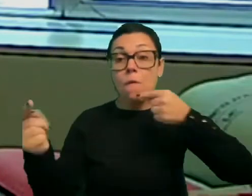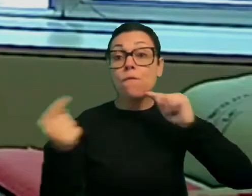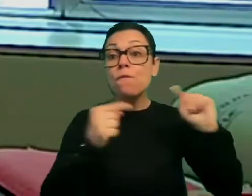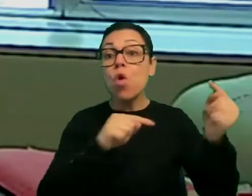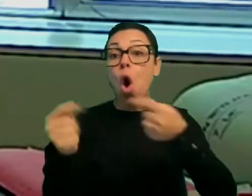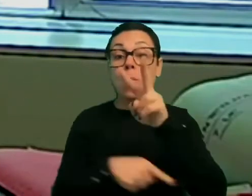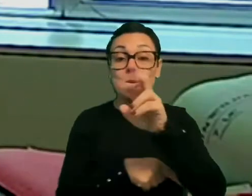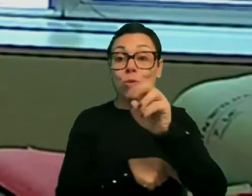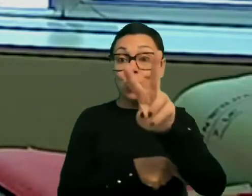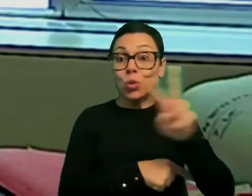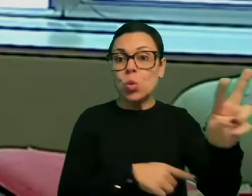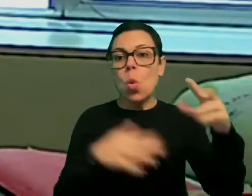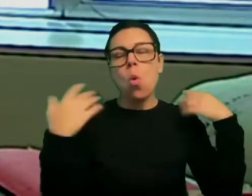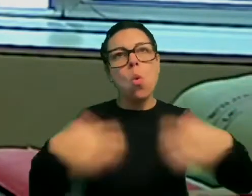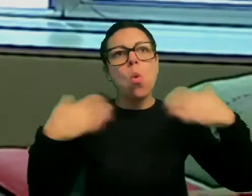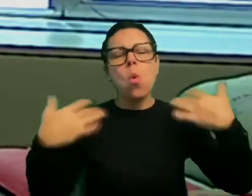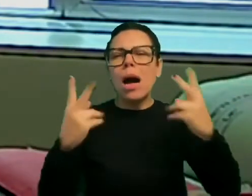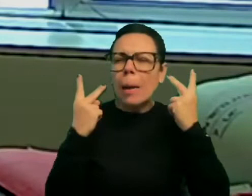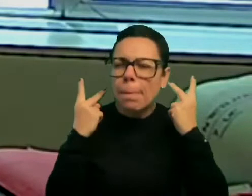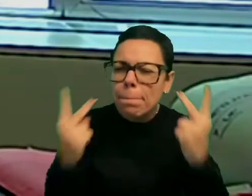you experiences on this respect.